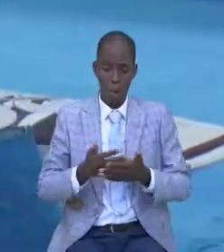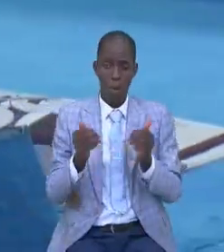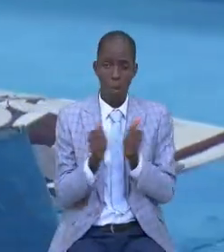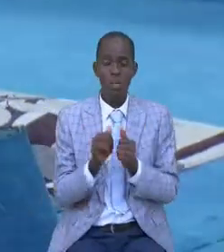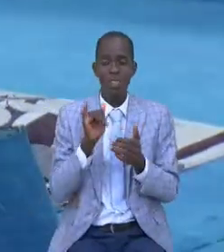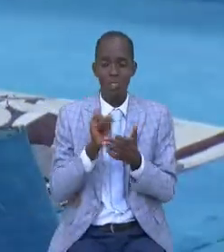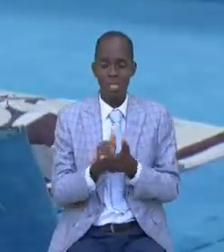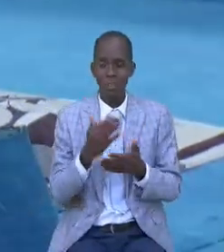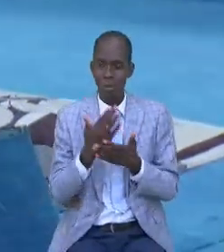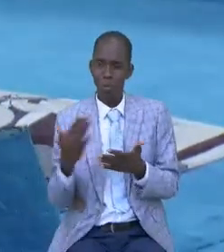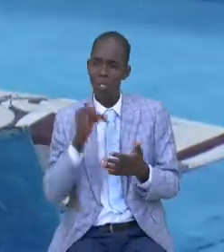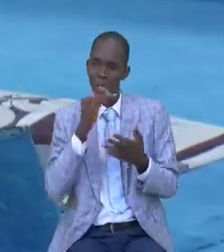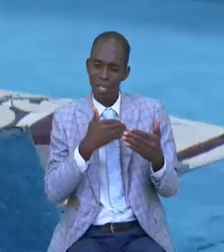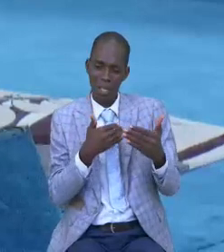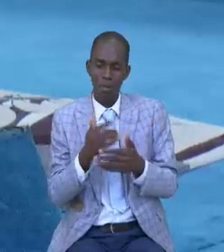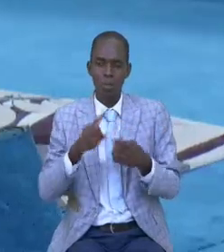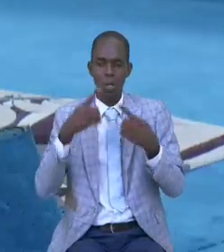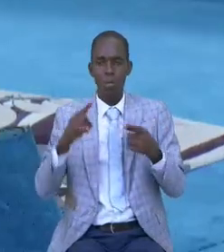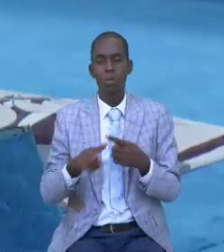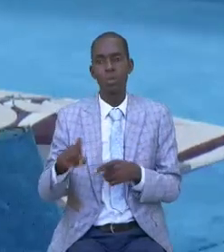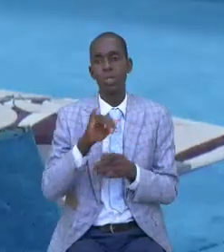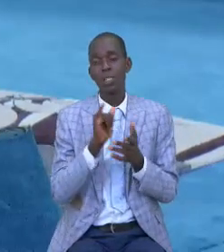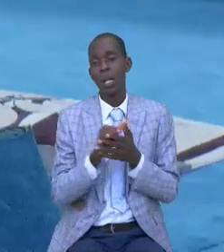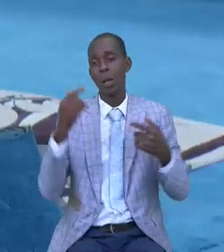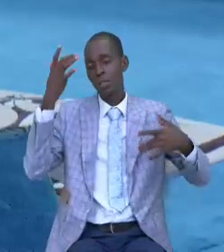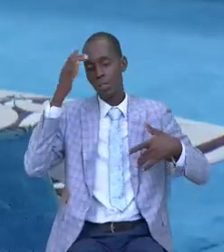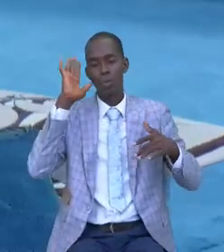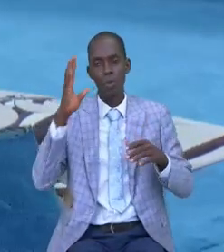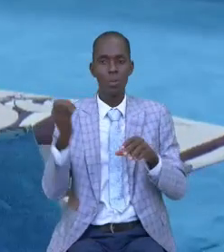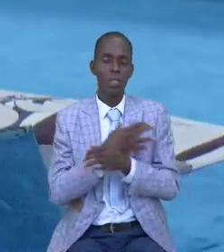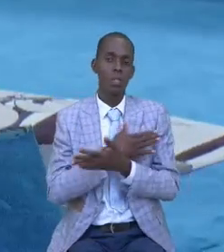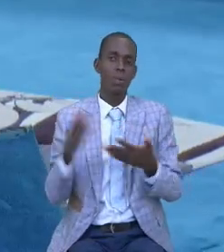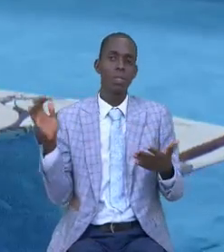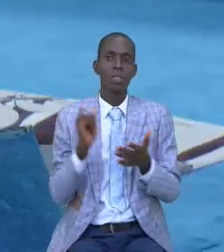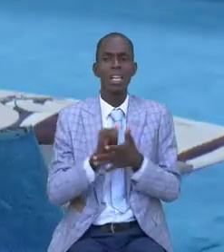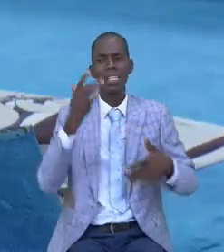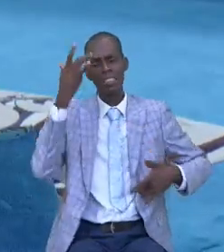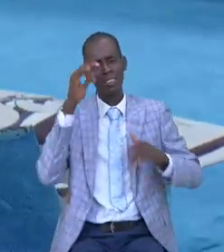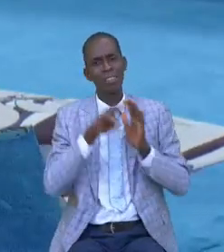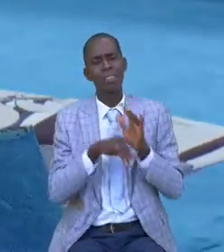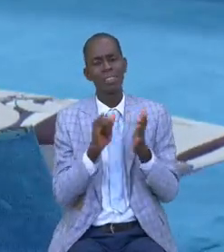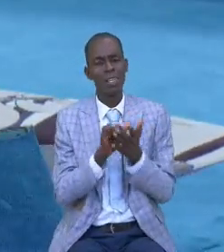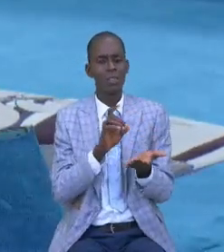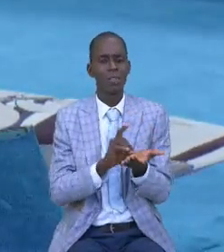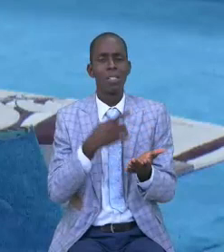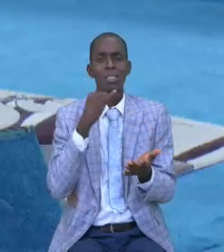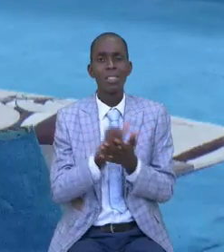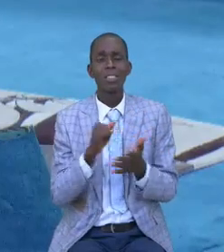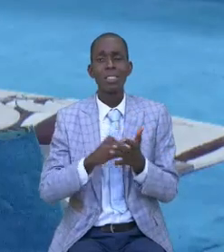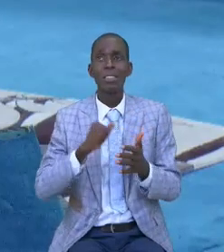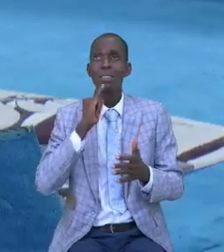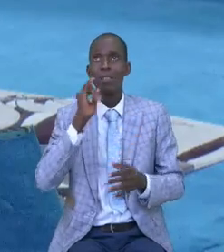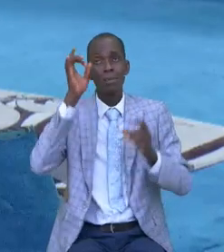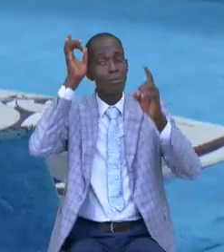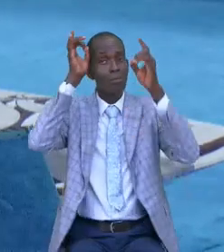That thing will vanish away tonight. That disease, they say, is incurable, and they have to carry you, and